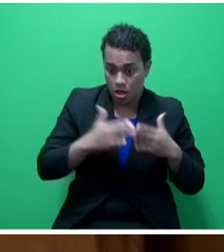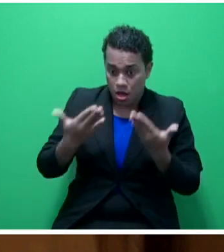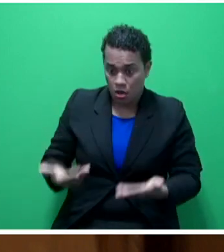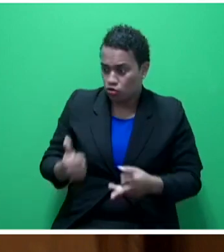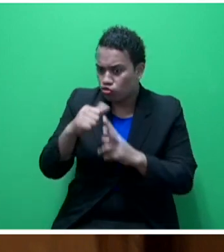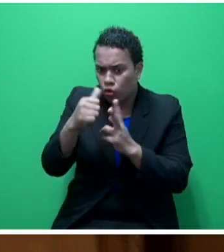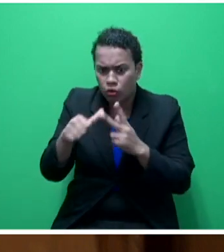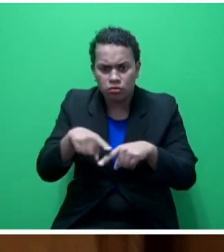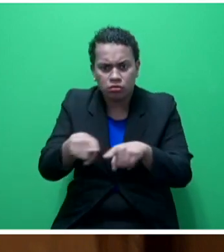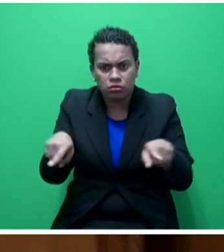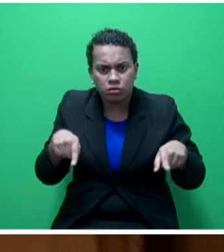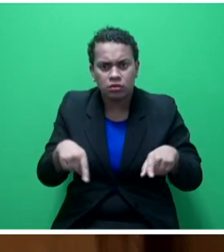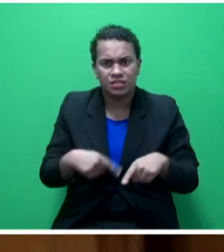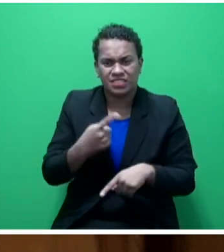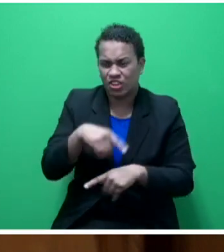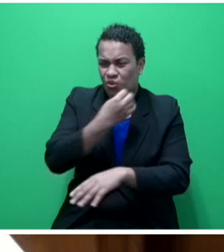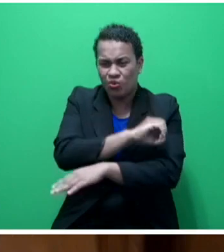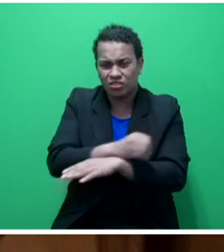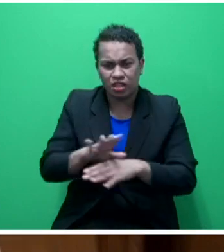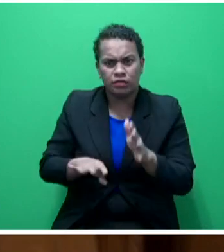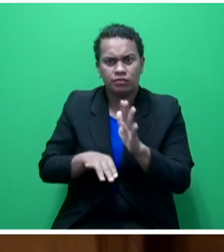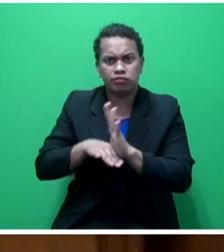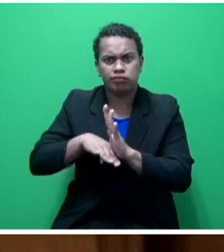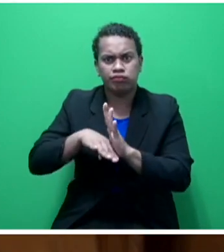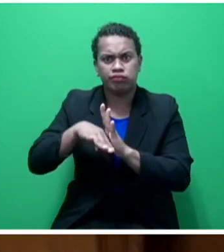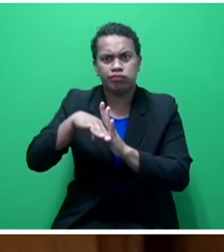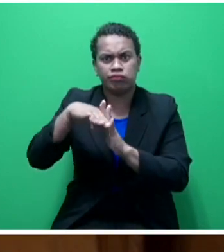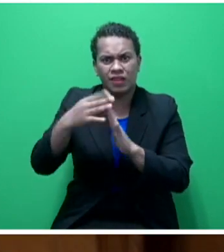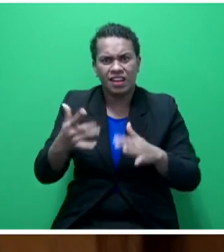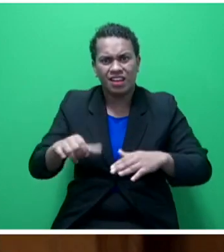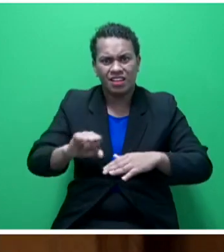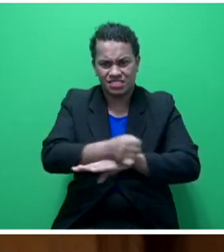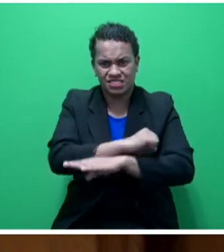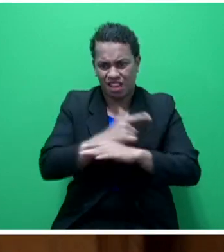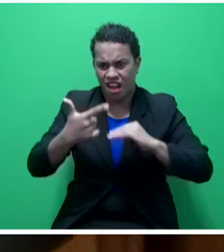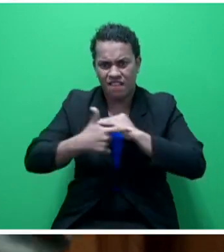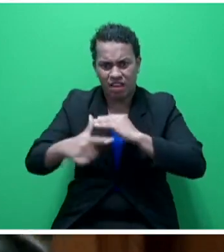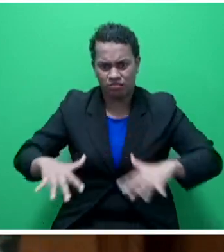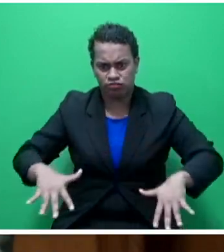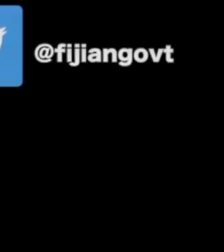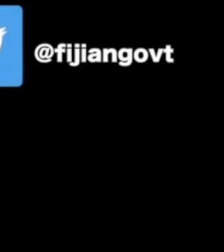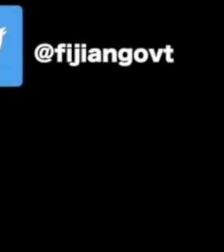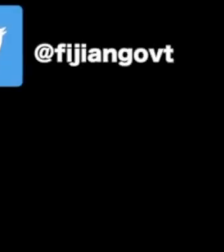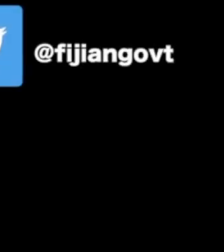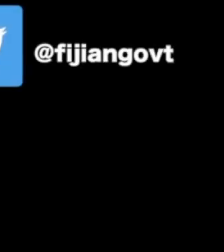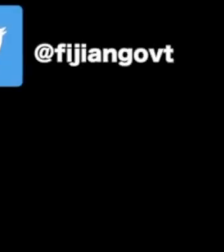the transition to adaptive management regimes. Thank you, Honourable Speaker, sir.